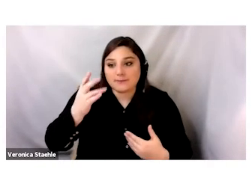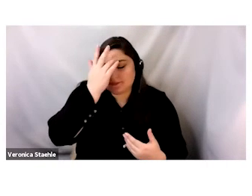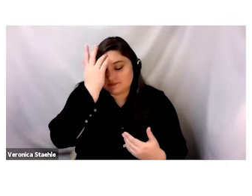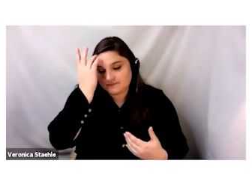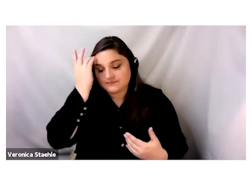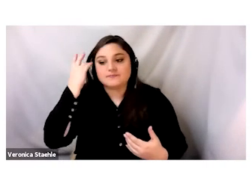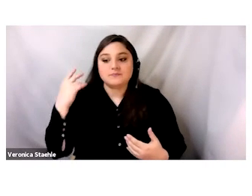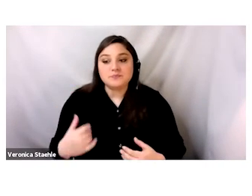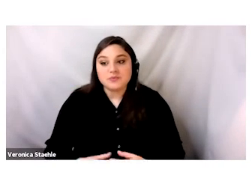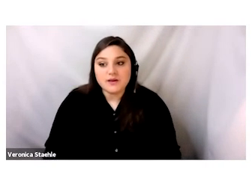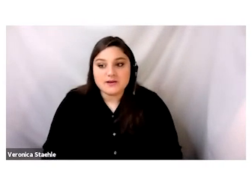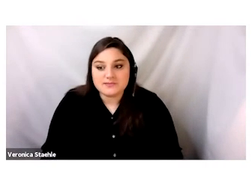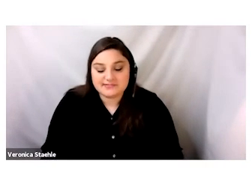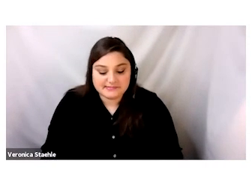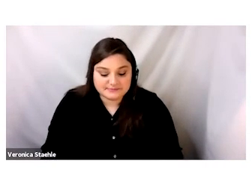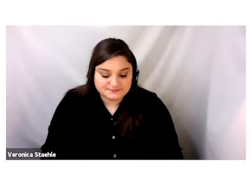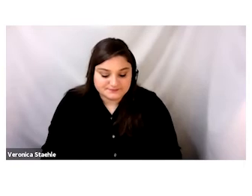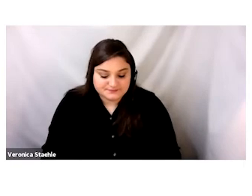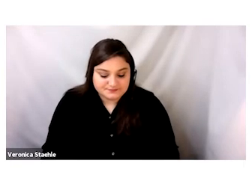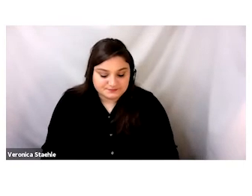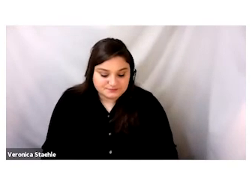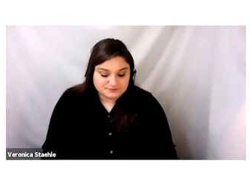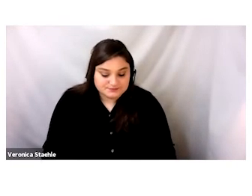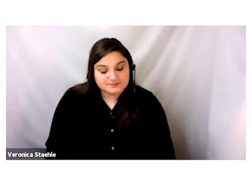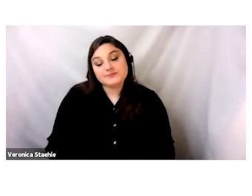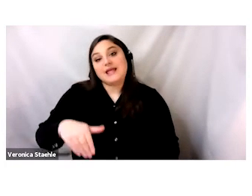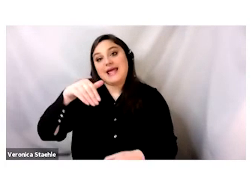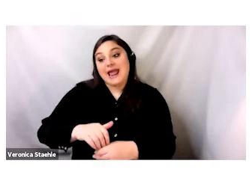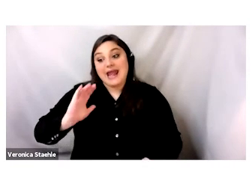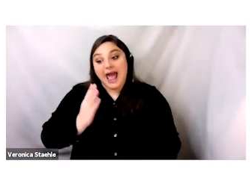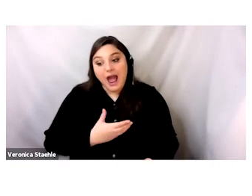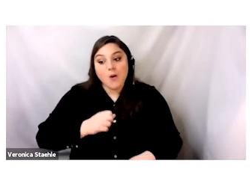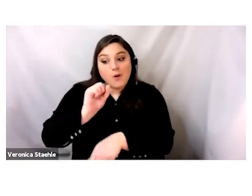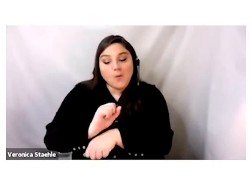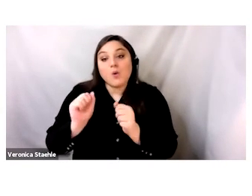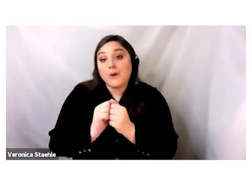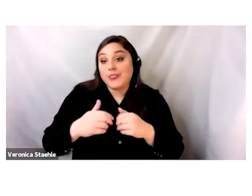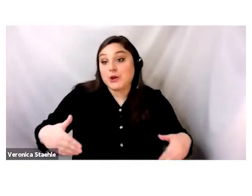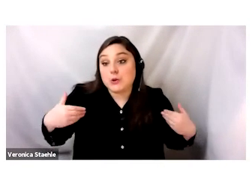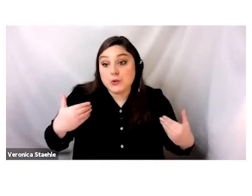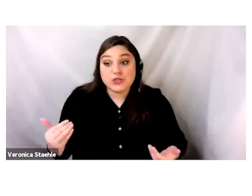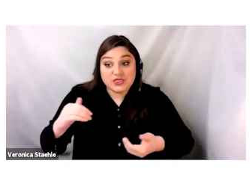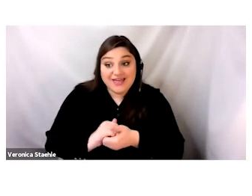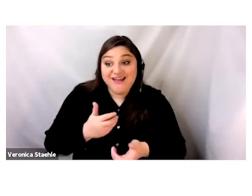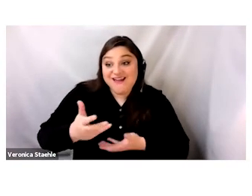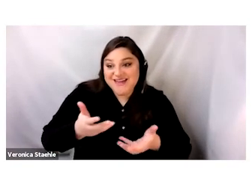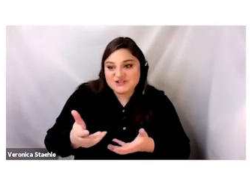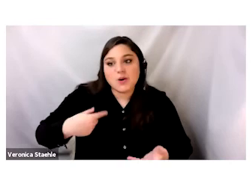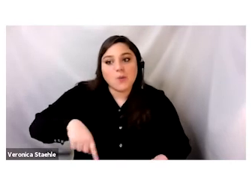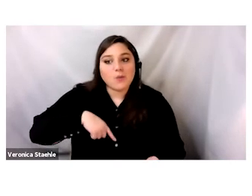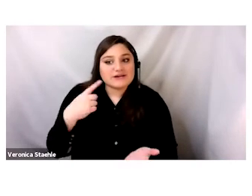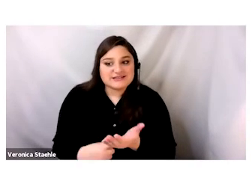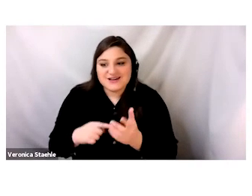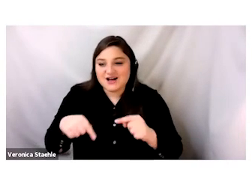the space that we are working towards. And so in our work of youth engagement, we talk about all the time, while